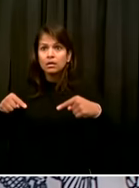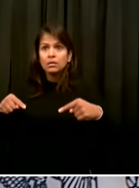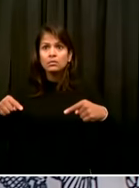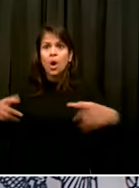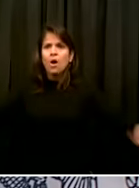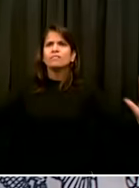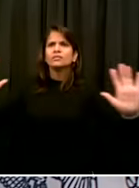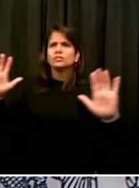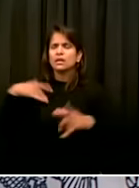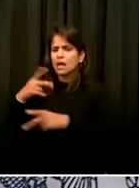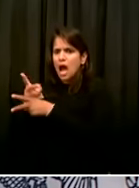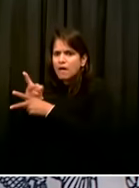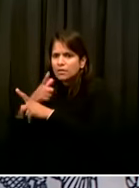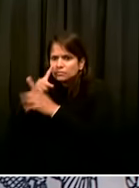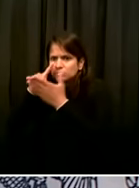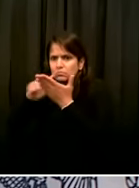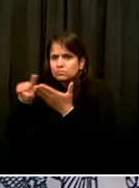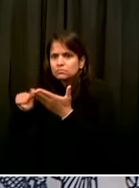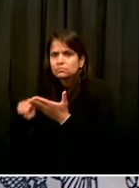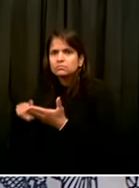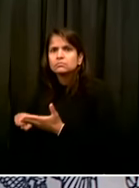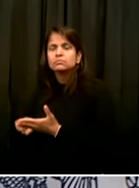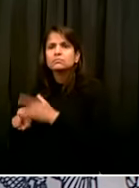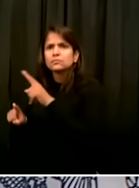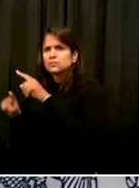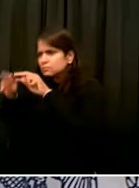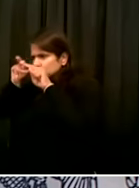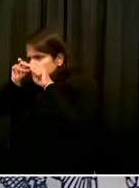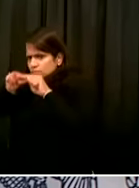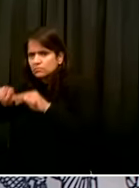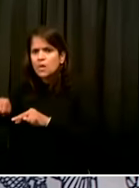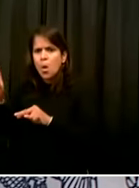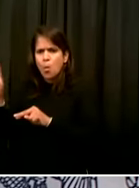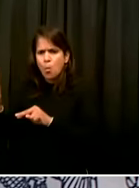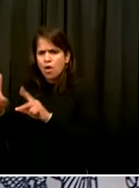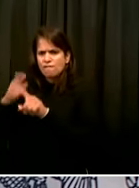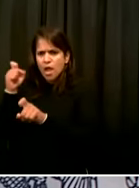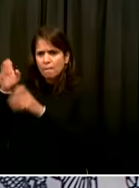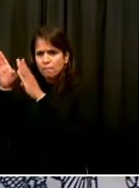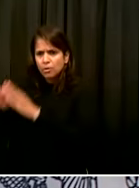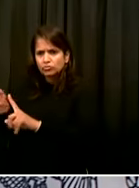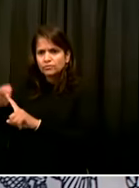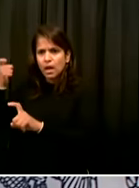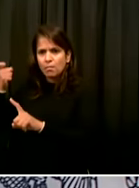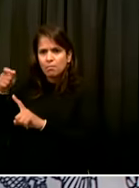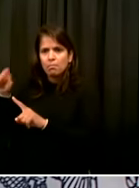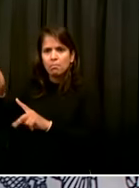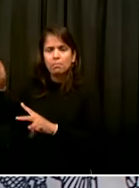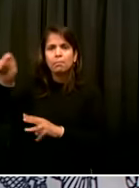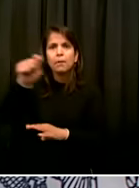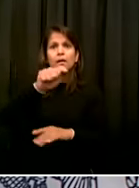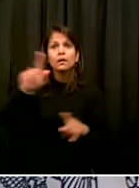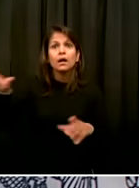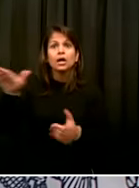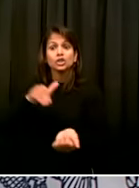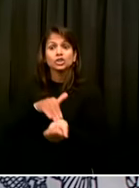a strategy that is. So Dr. Varma, Dr. Chokshi, why don't you start, Jay, and we'll go to Dave.